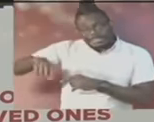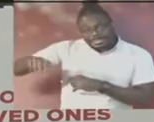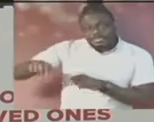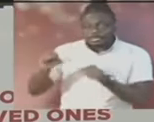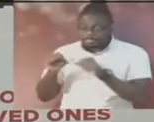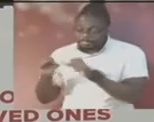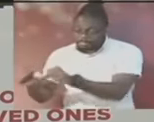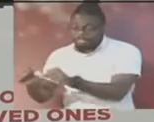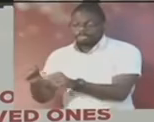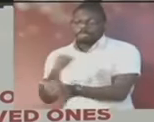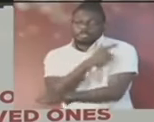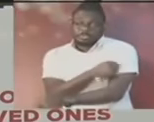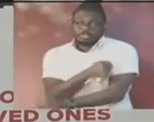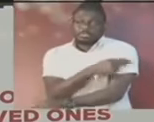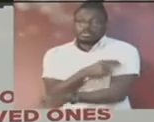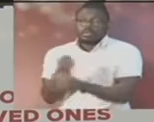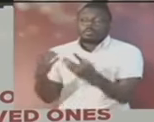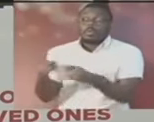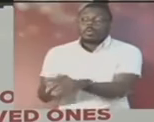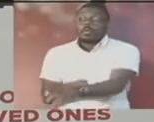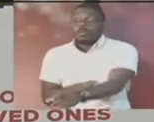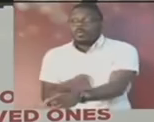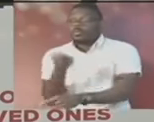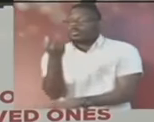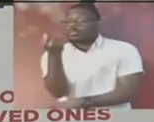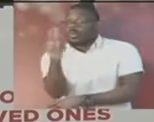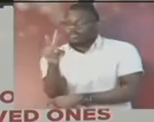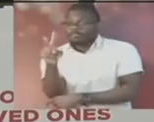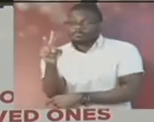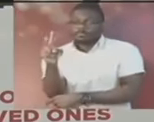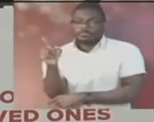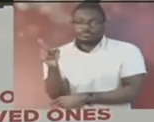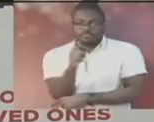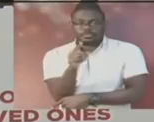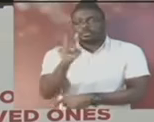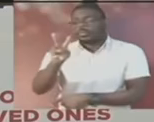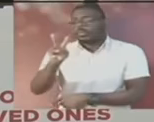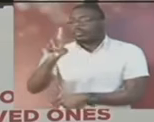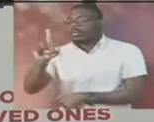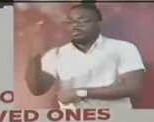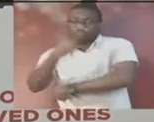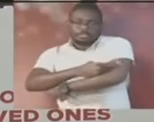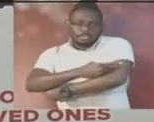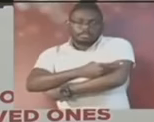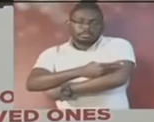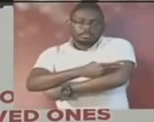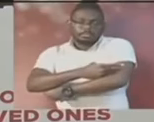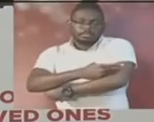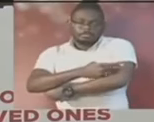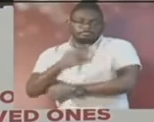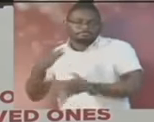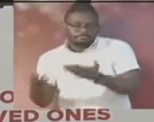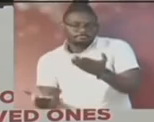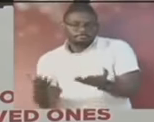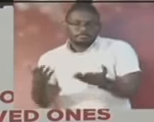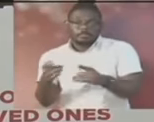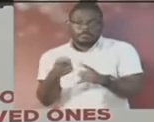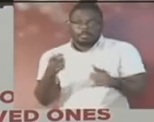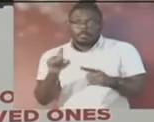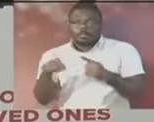between 12 and 21 days, according to our latest statistics from May 1st. This